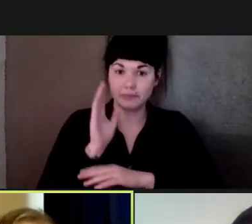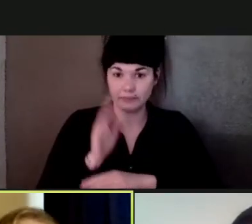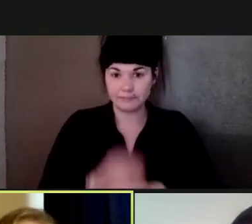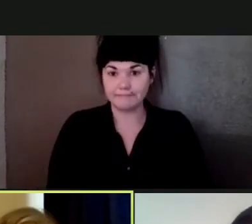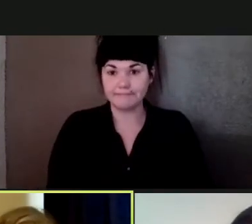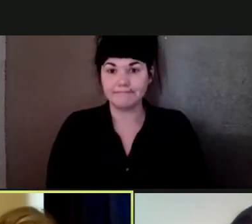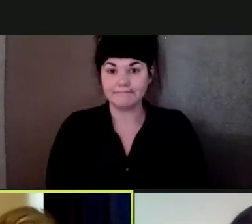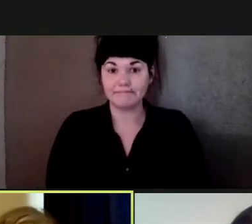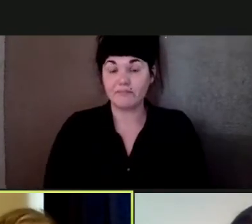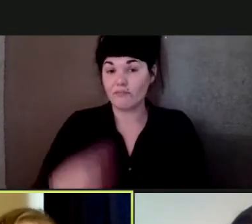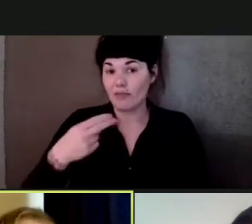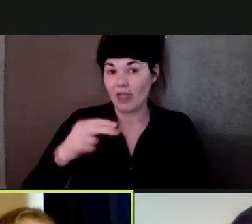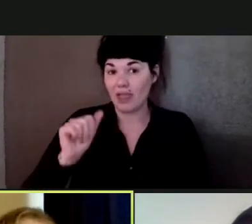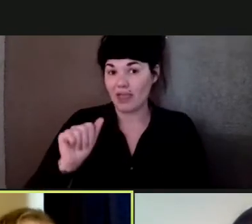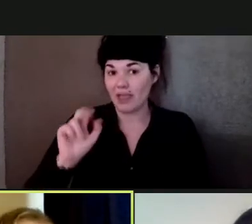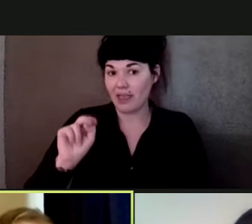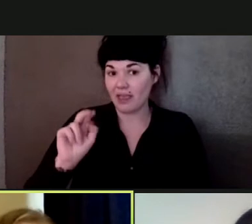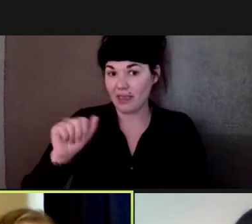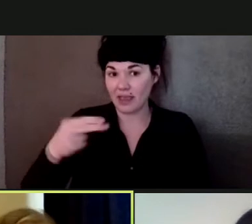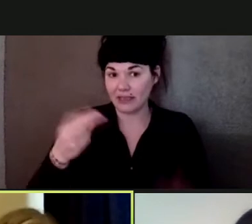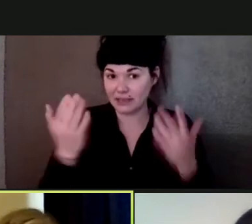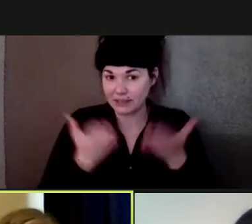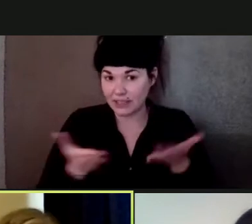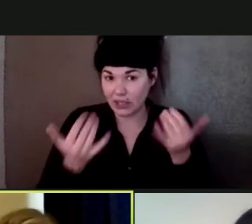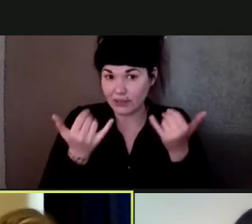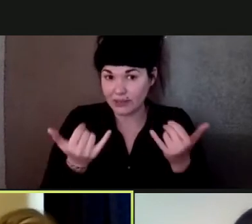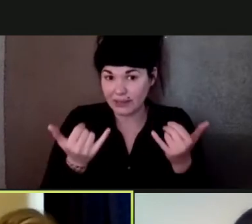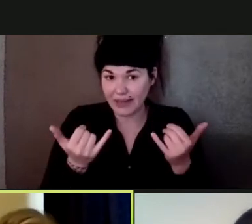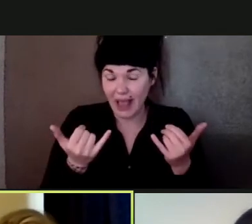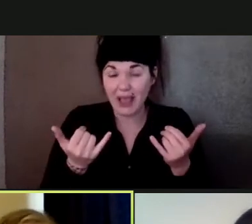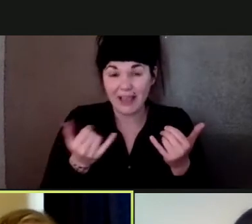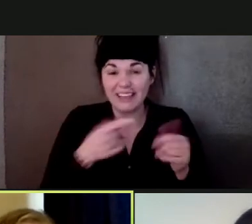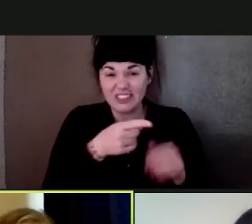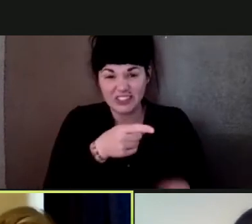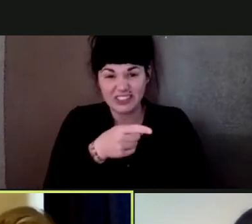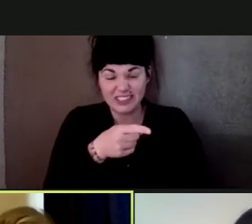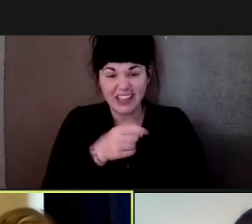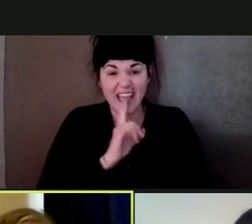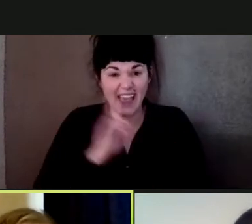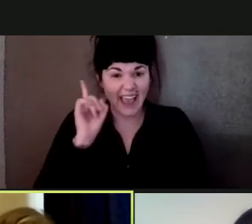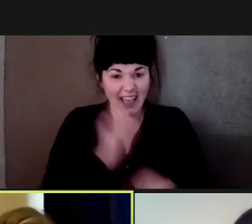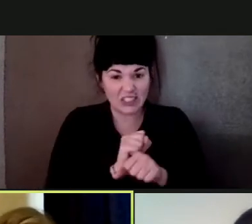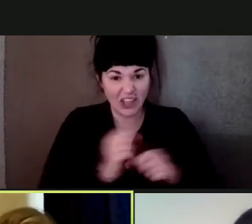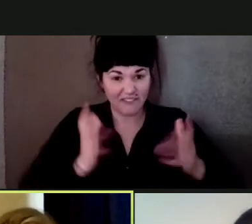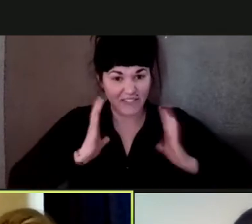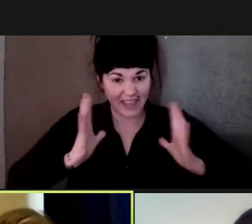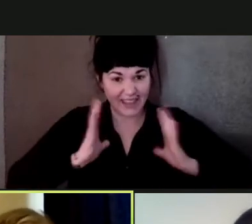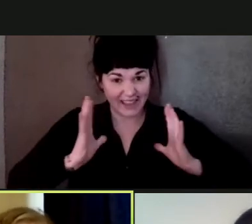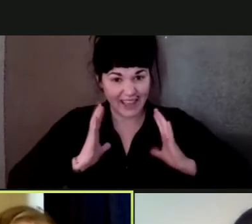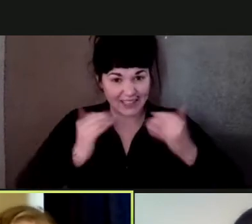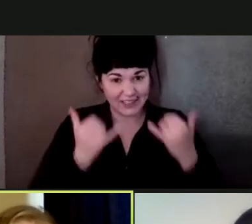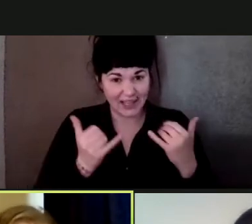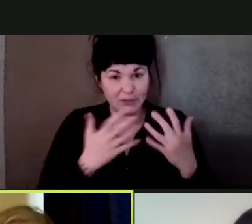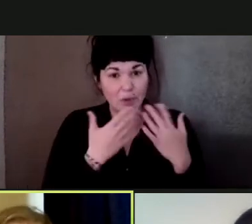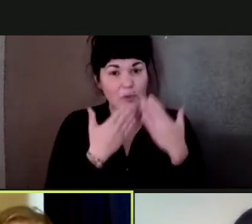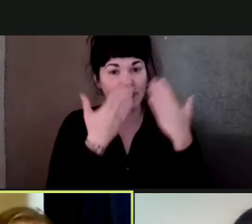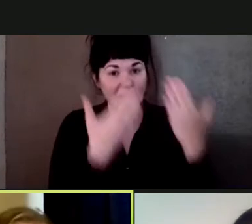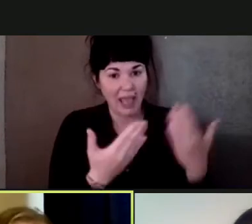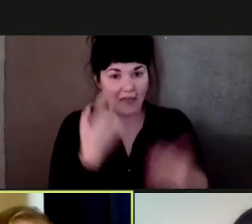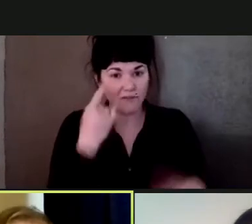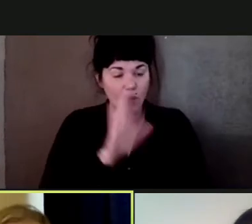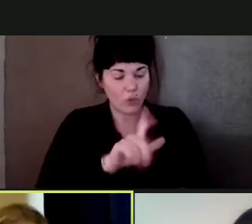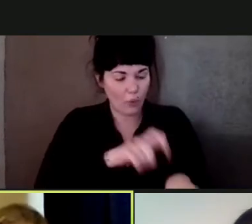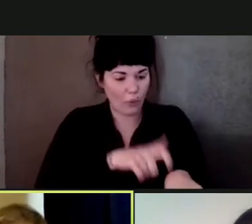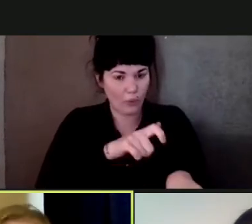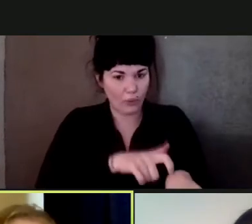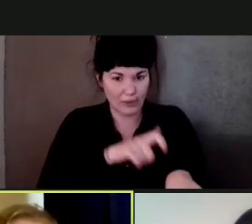with us from vacation. So thank you for taking time out from your family to be with us today. We're deeply